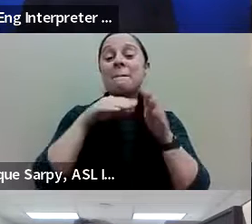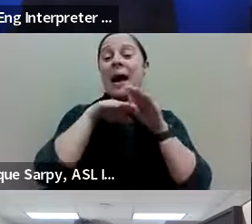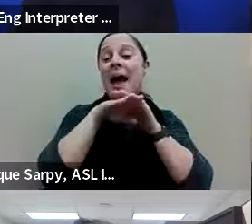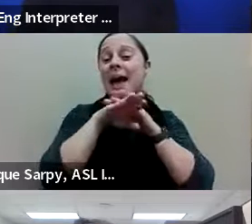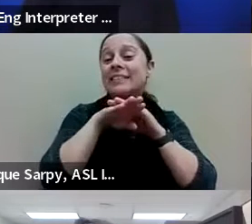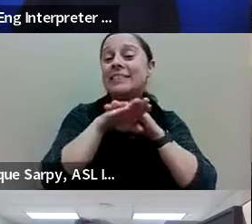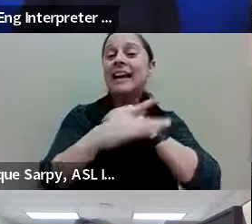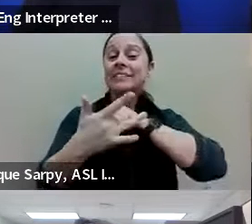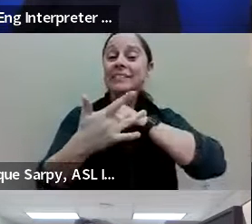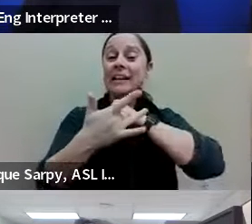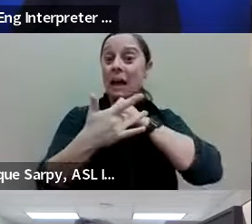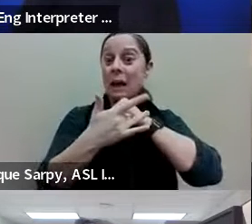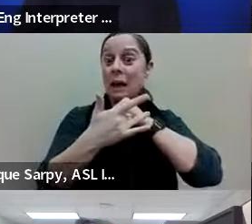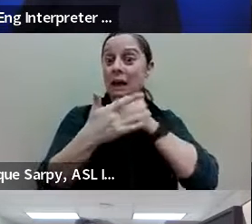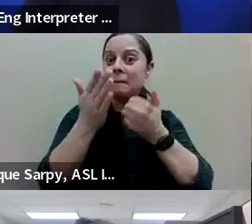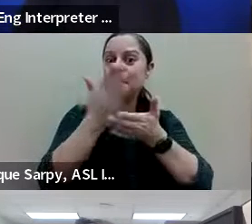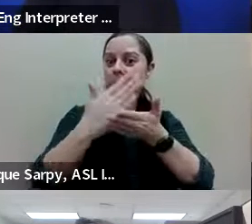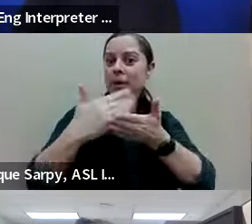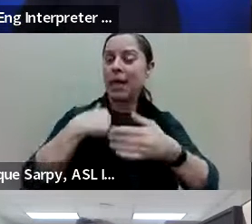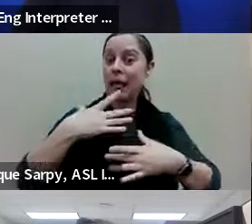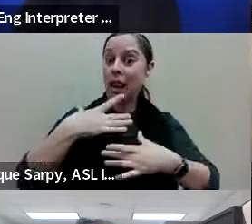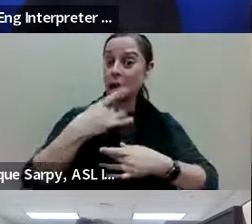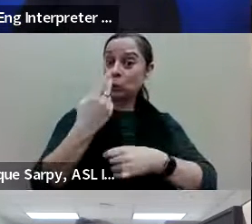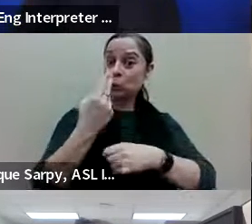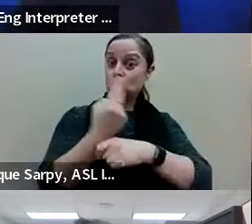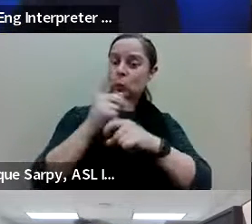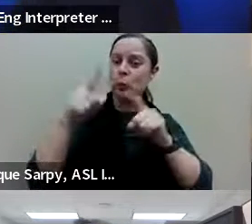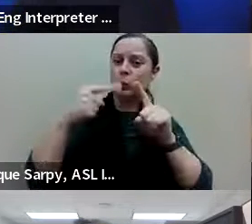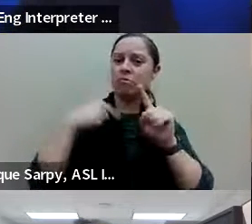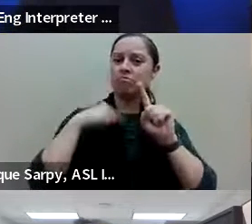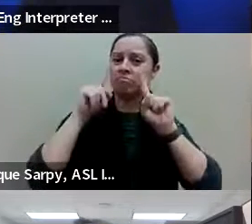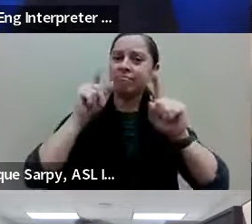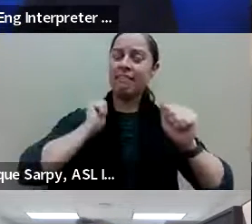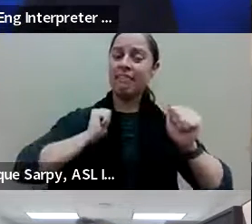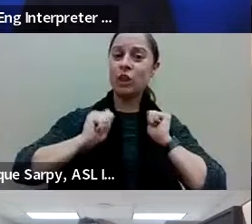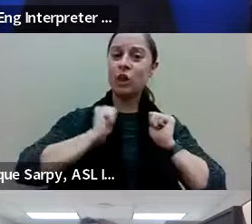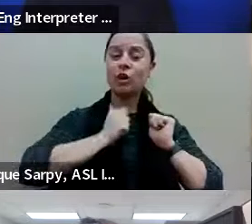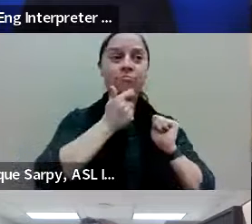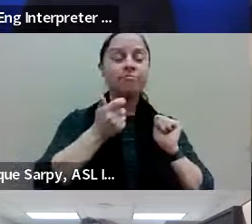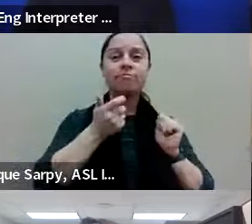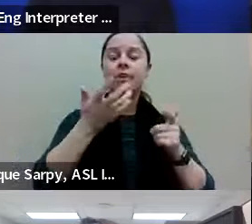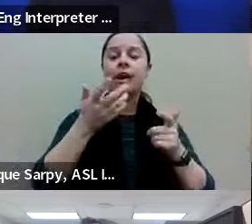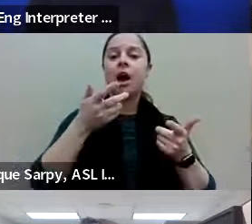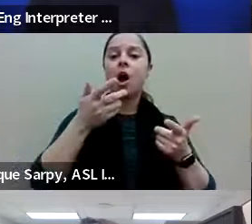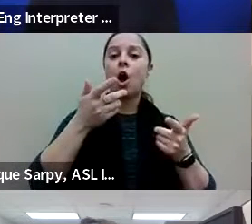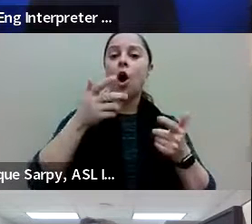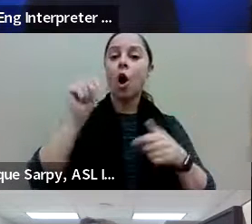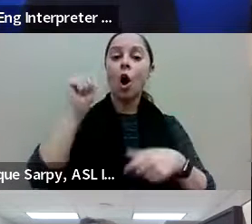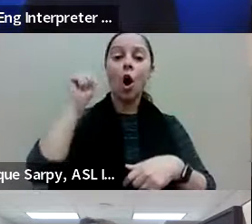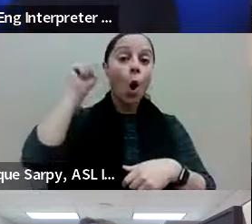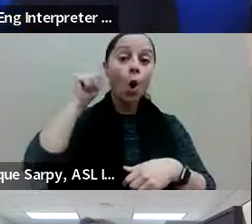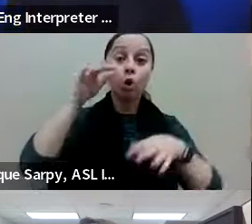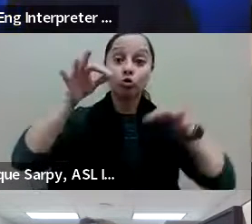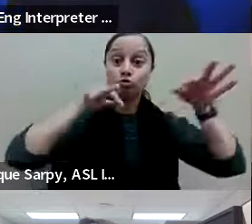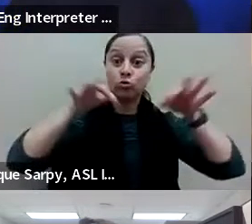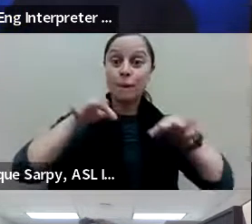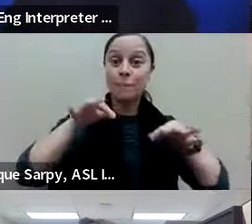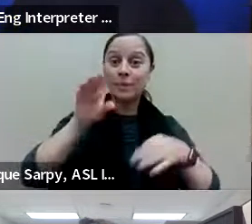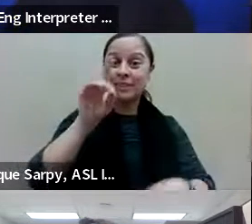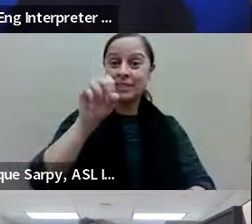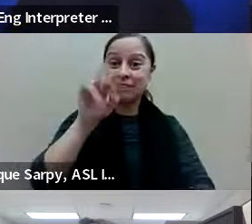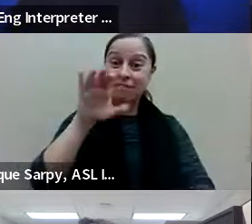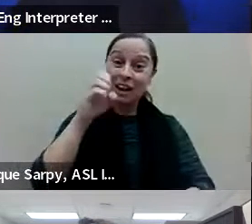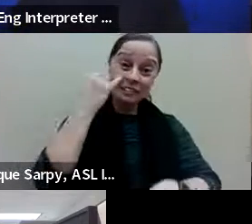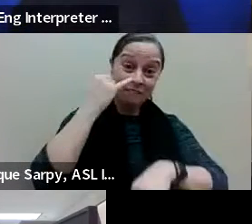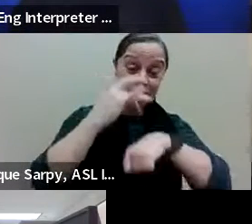like to use when attending theater are audio descriptive devices if they're available, and